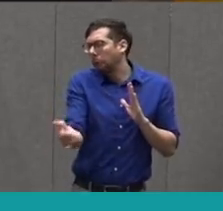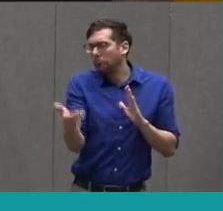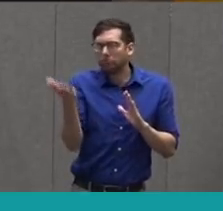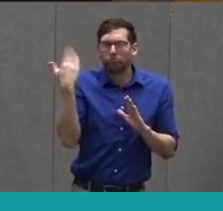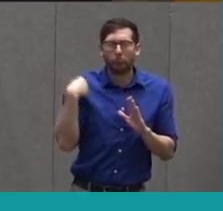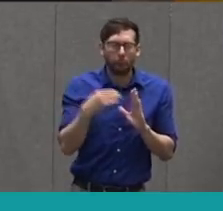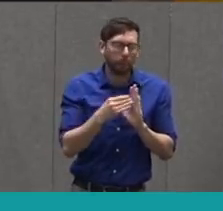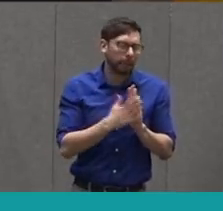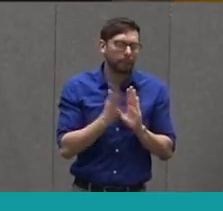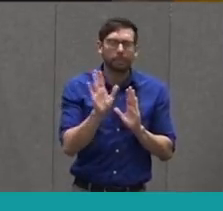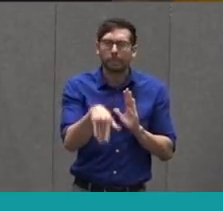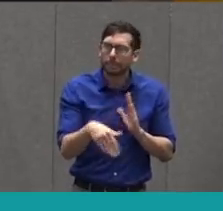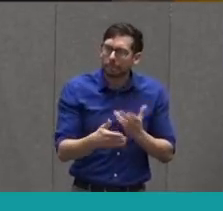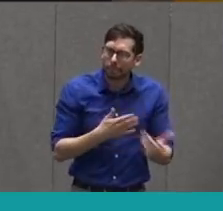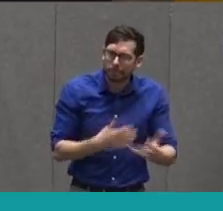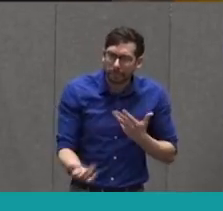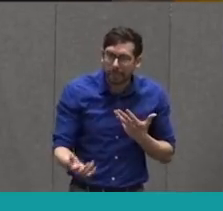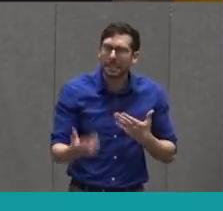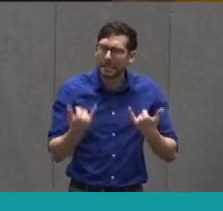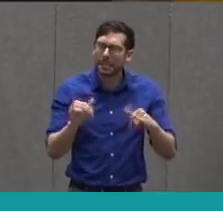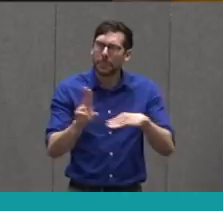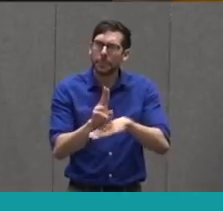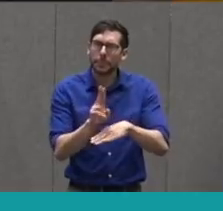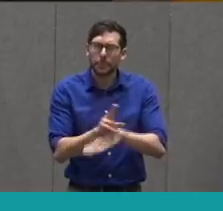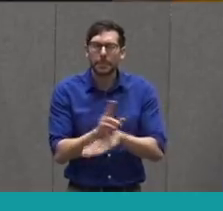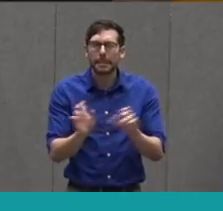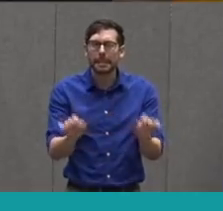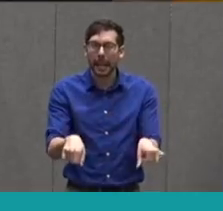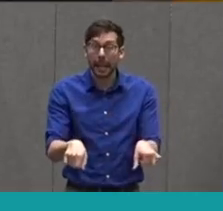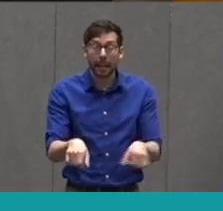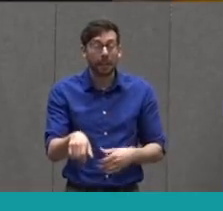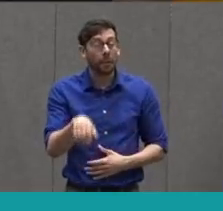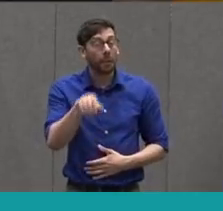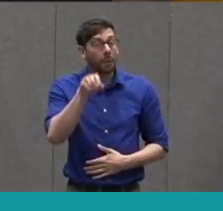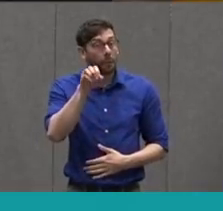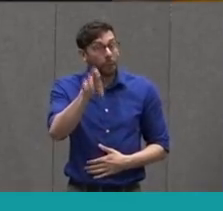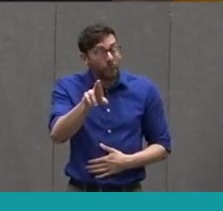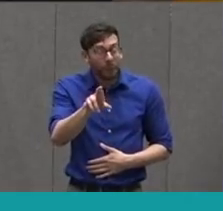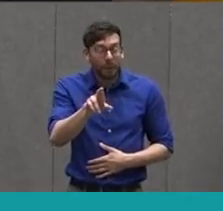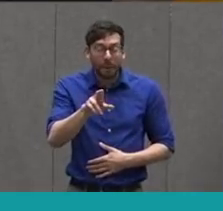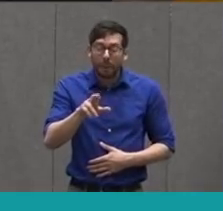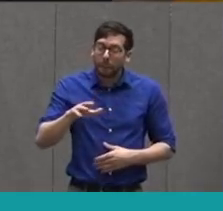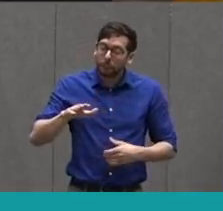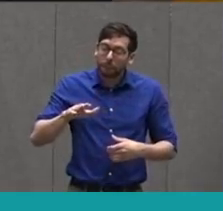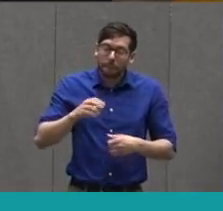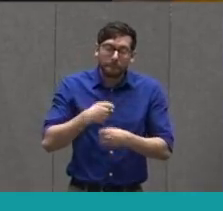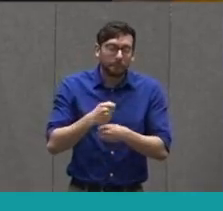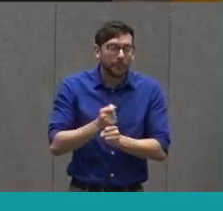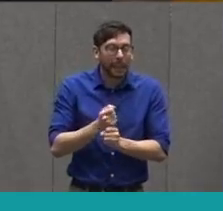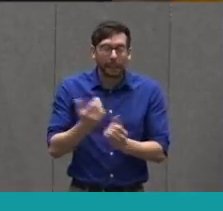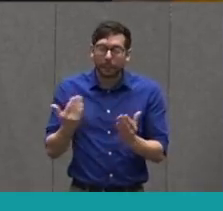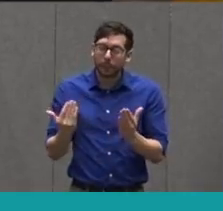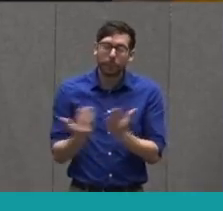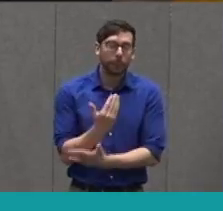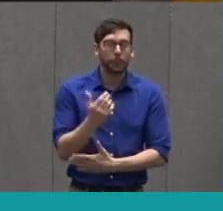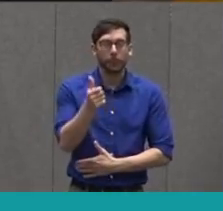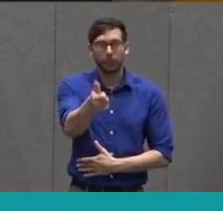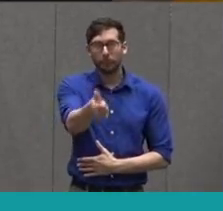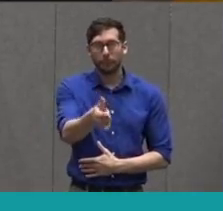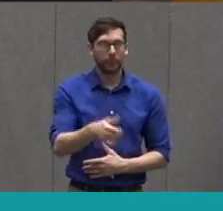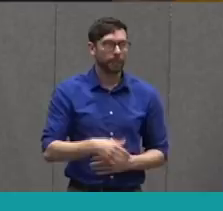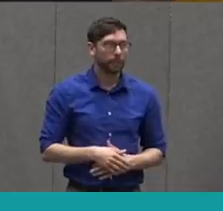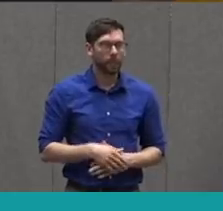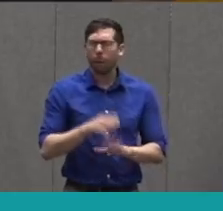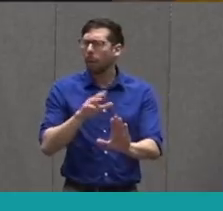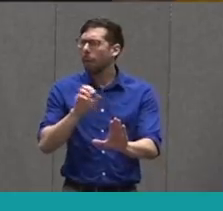book. You could also make your own, and there's a couple ways you could do that. Oh, and one other kind of pad. Like if you don't have a spiral,